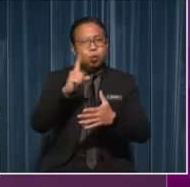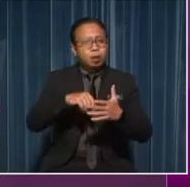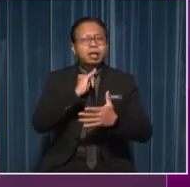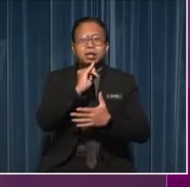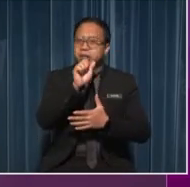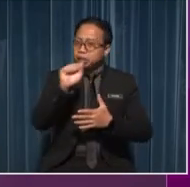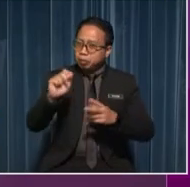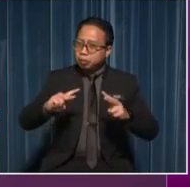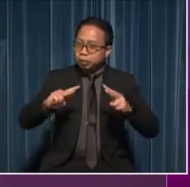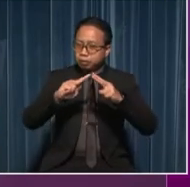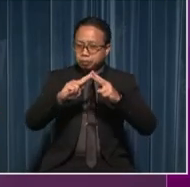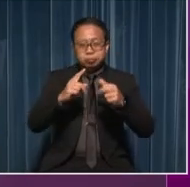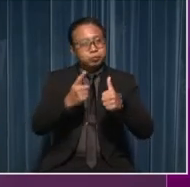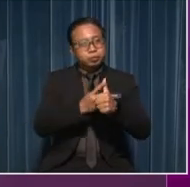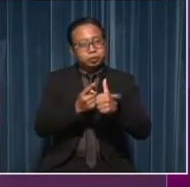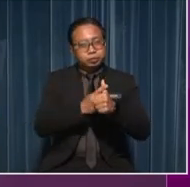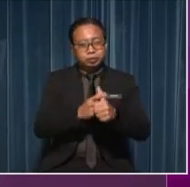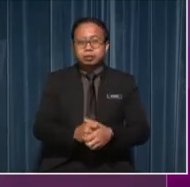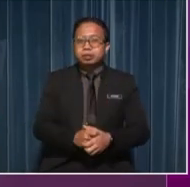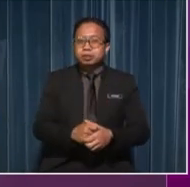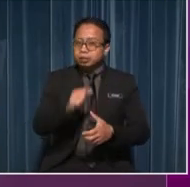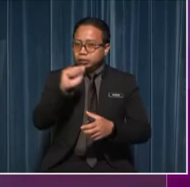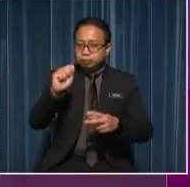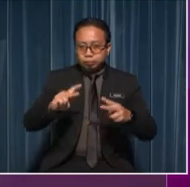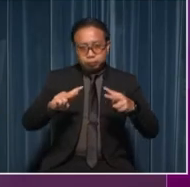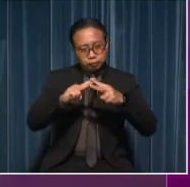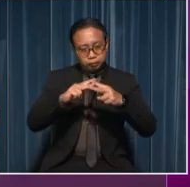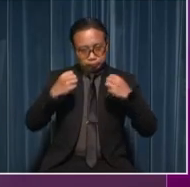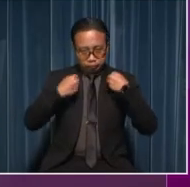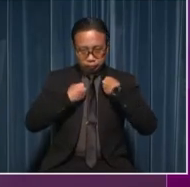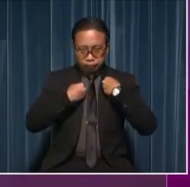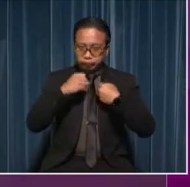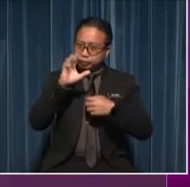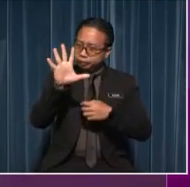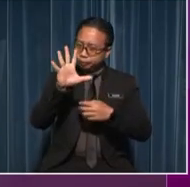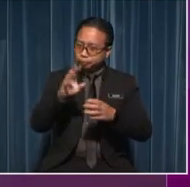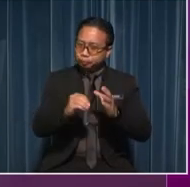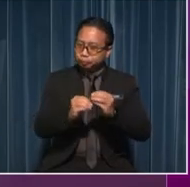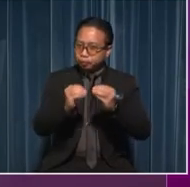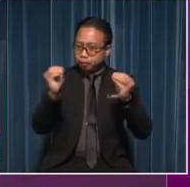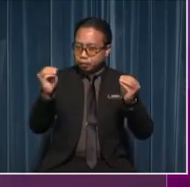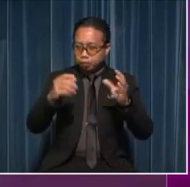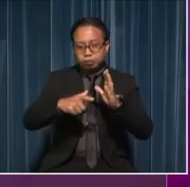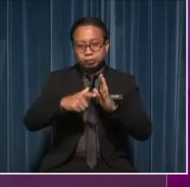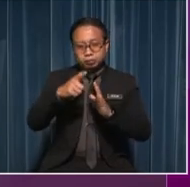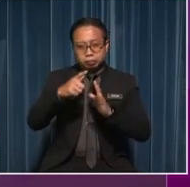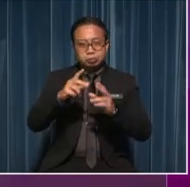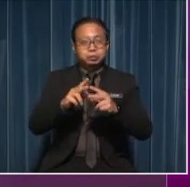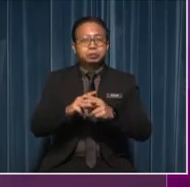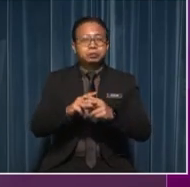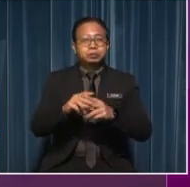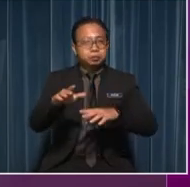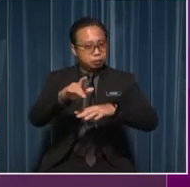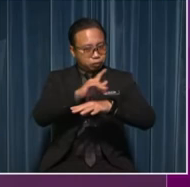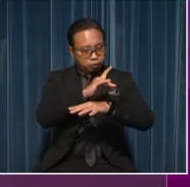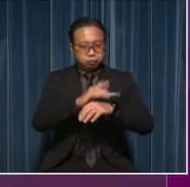prism? Firstly, a prism has 5 or more flat surfaces.